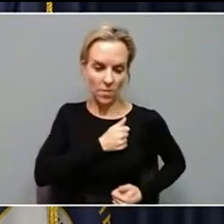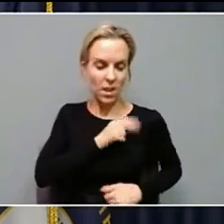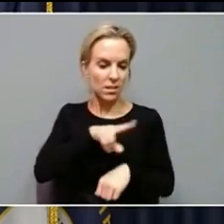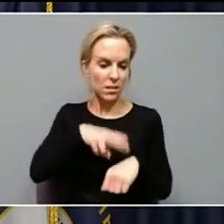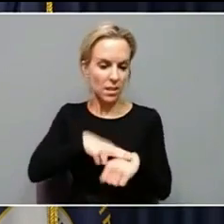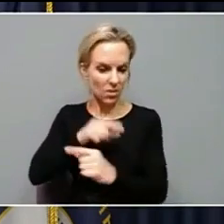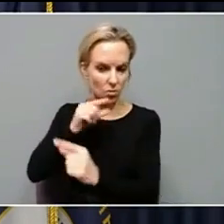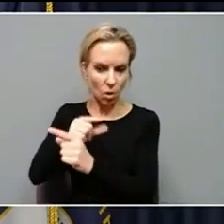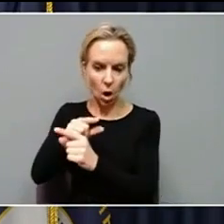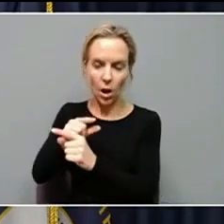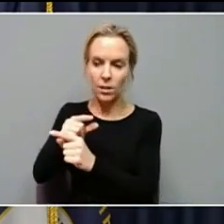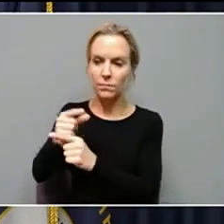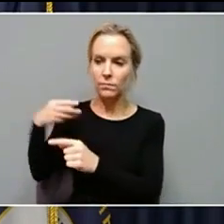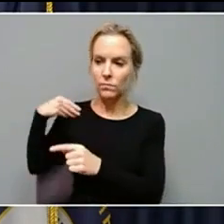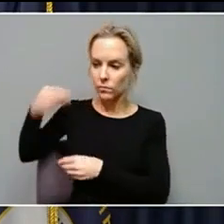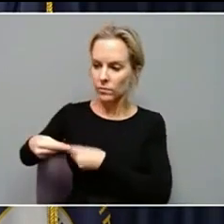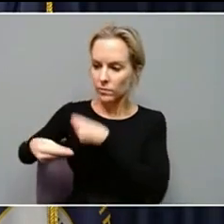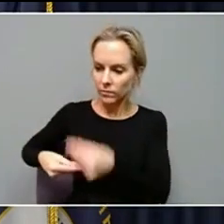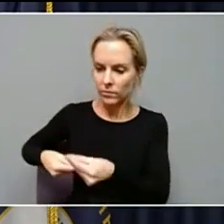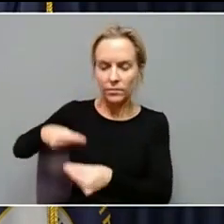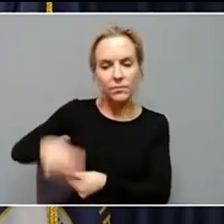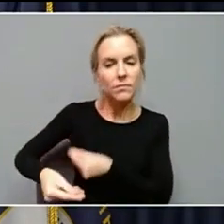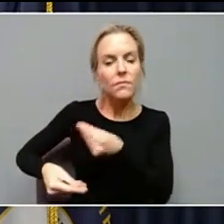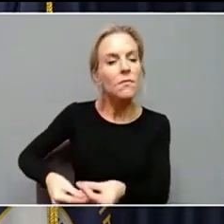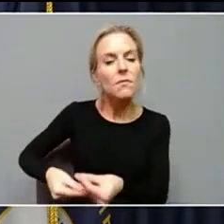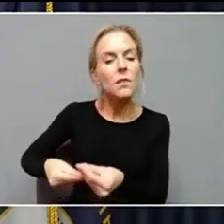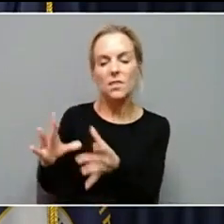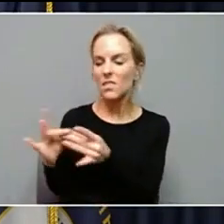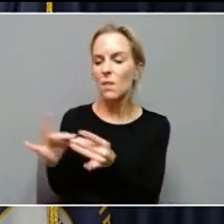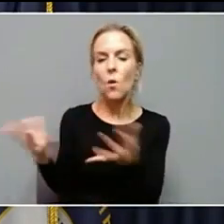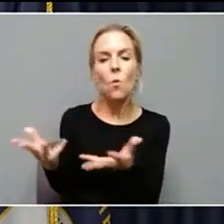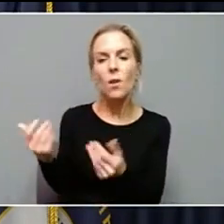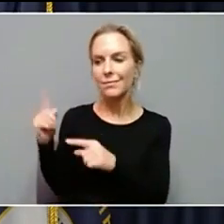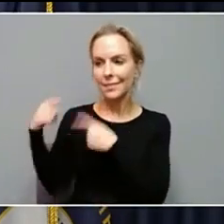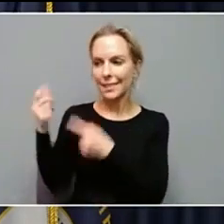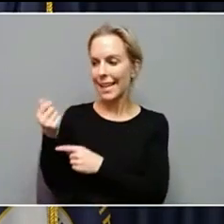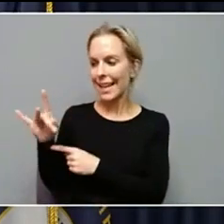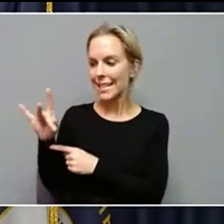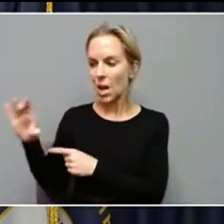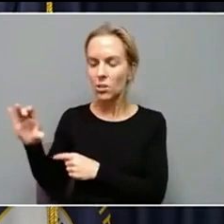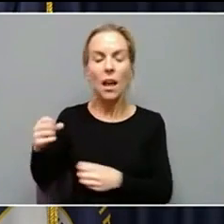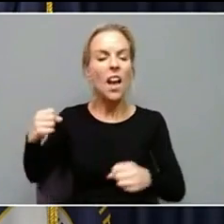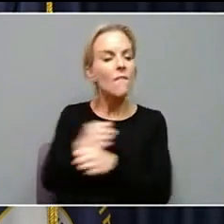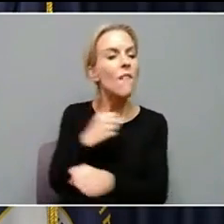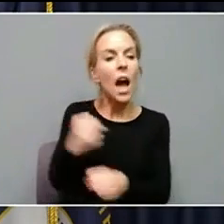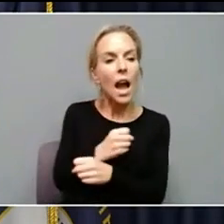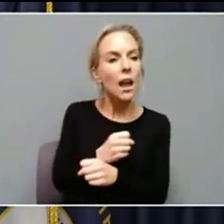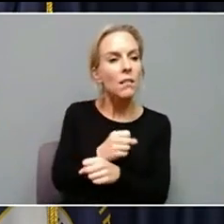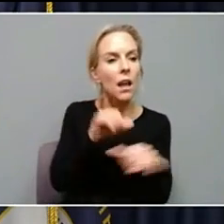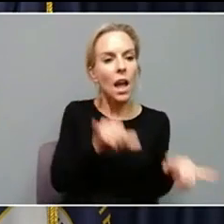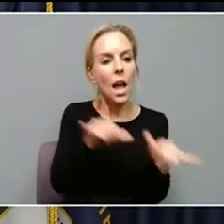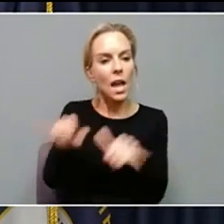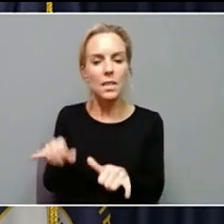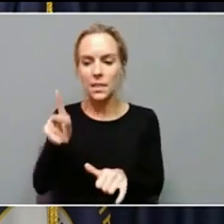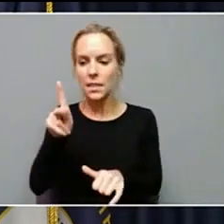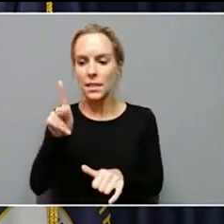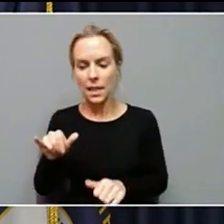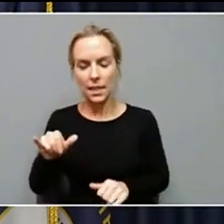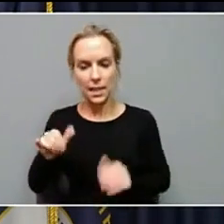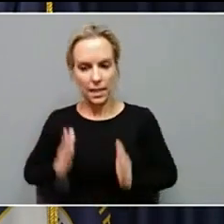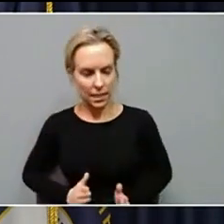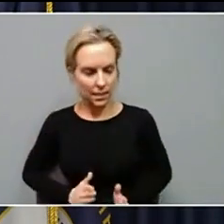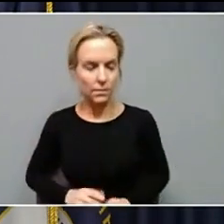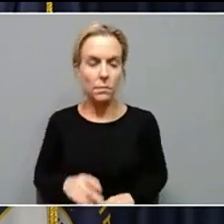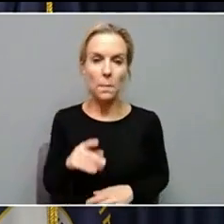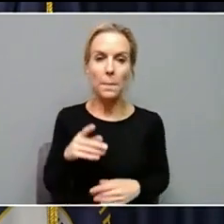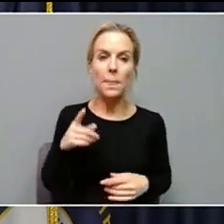down since the 1800s, and that is fight as Kentuckians. As a unified front, let us all